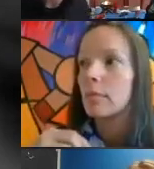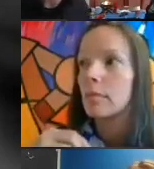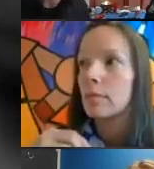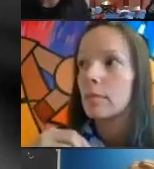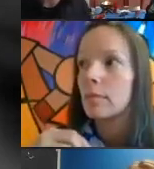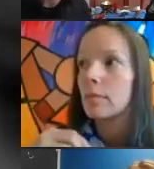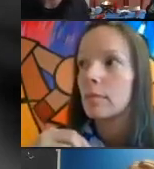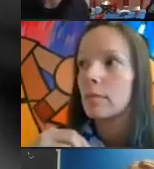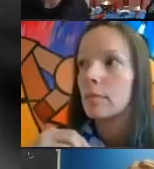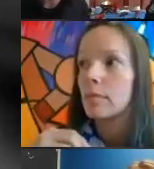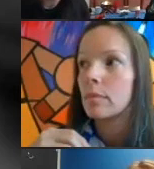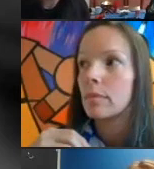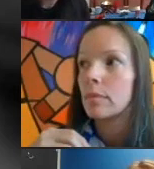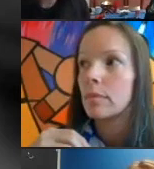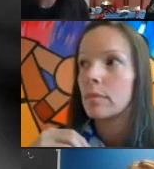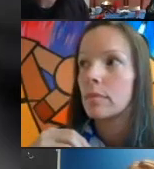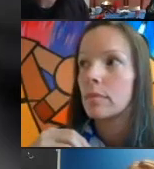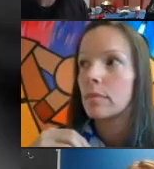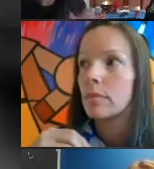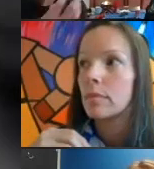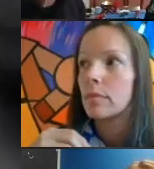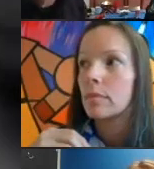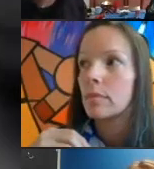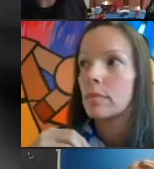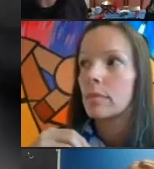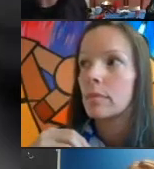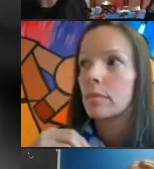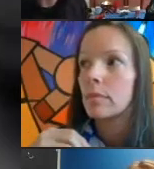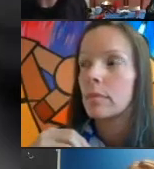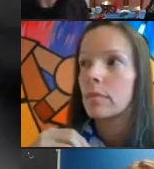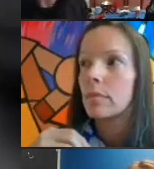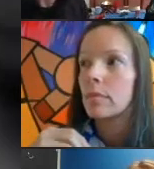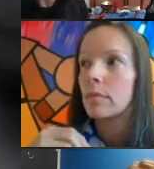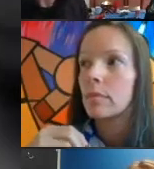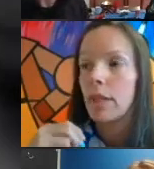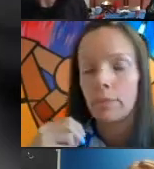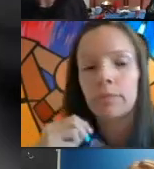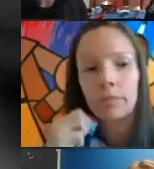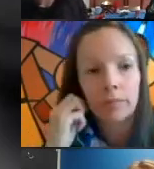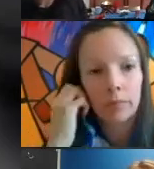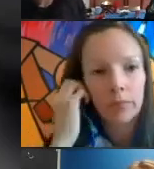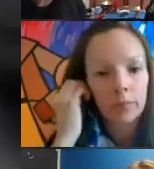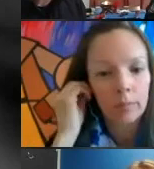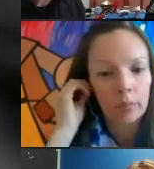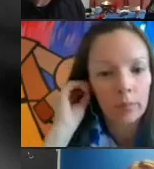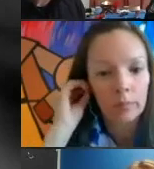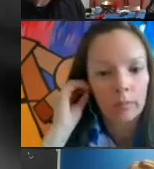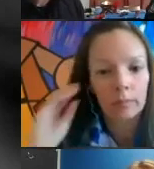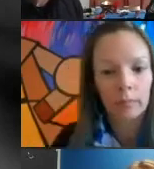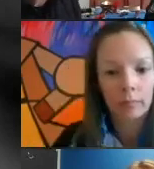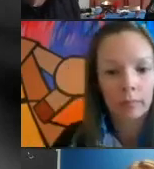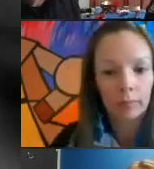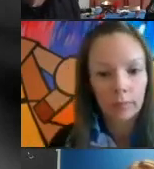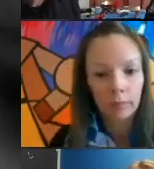relaxation or being in the present moment. And it's one of those natural ways of engaging our opioid system that exists within us. So